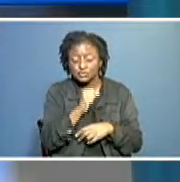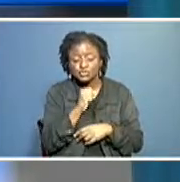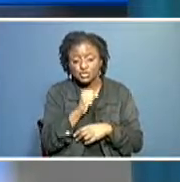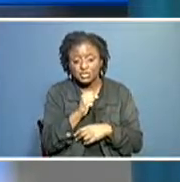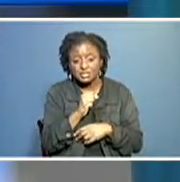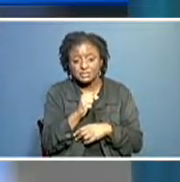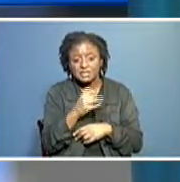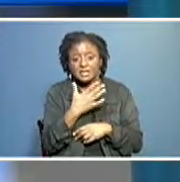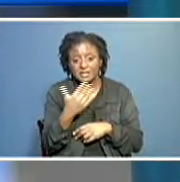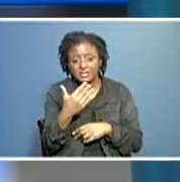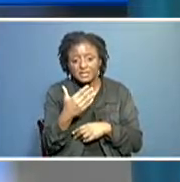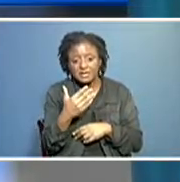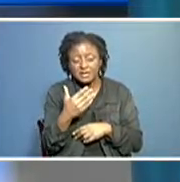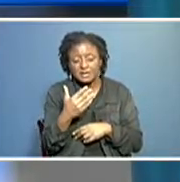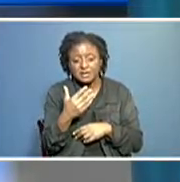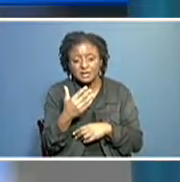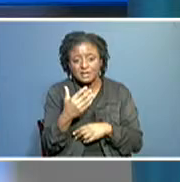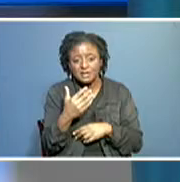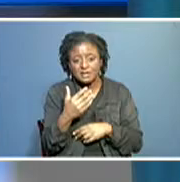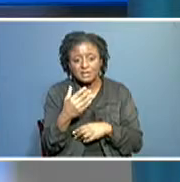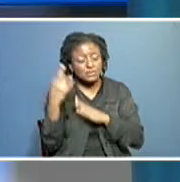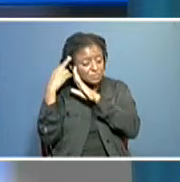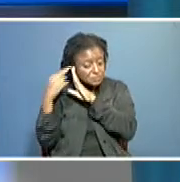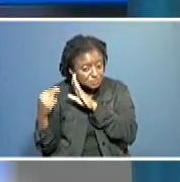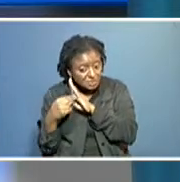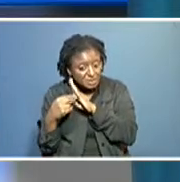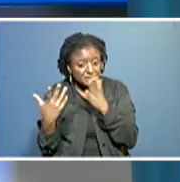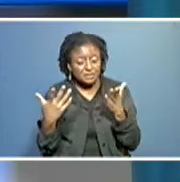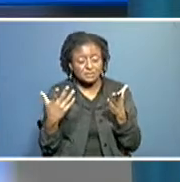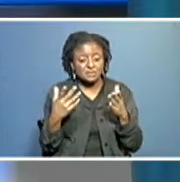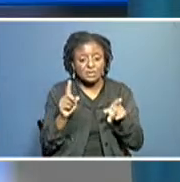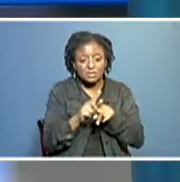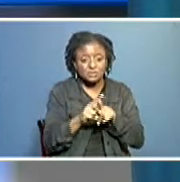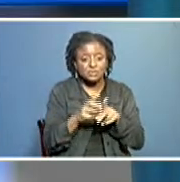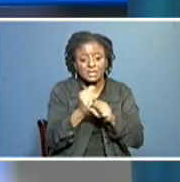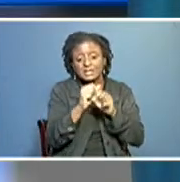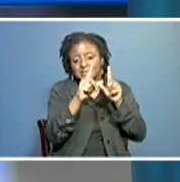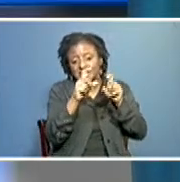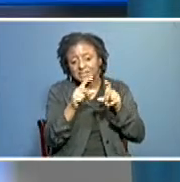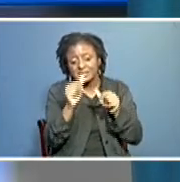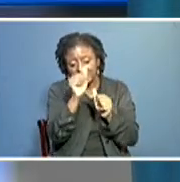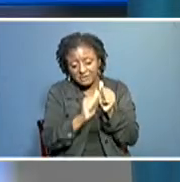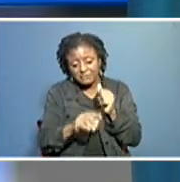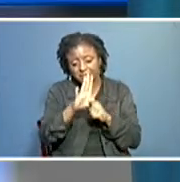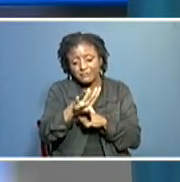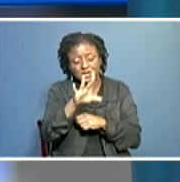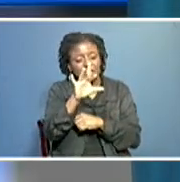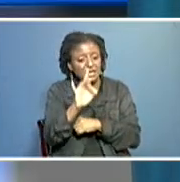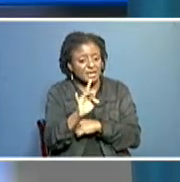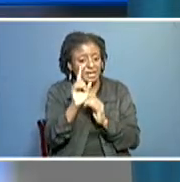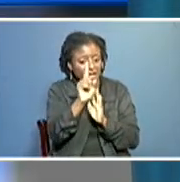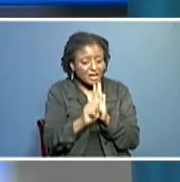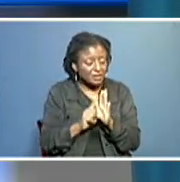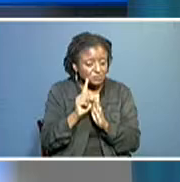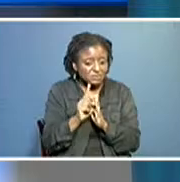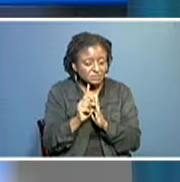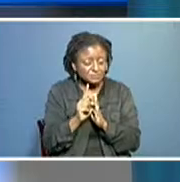Their accommodations are set. They also get testing every 48 hours. And once that